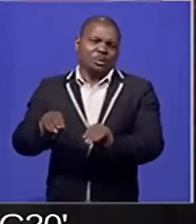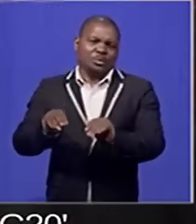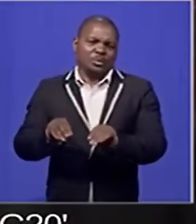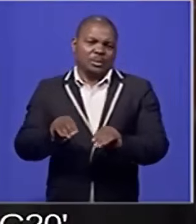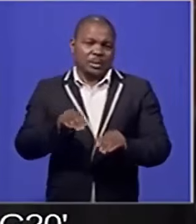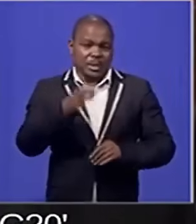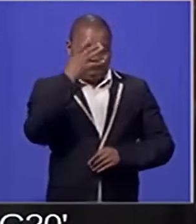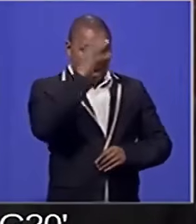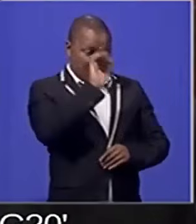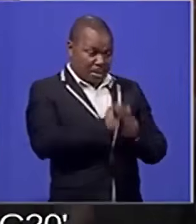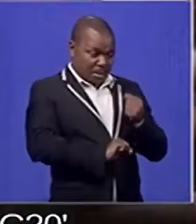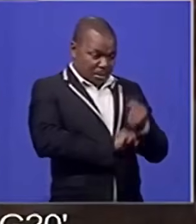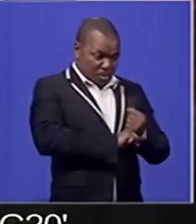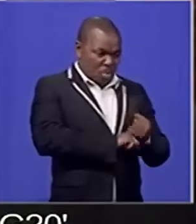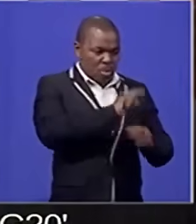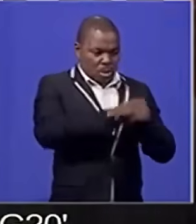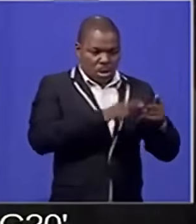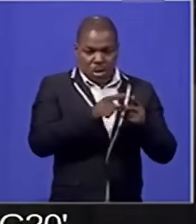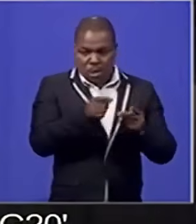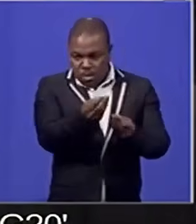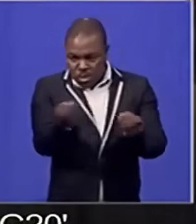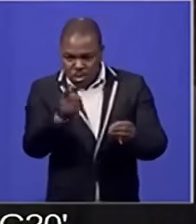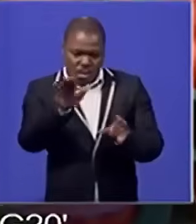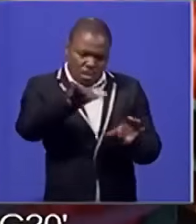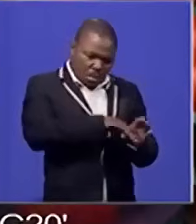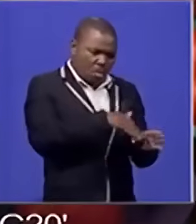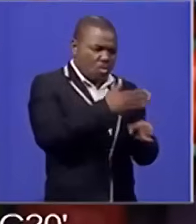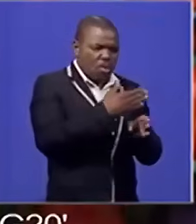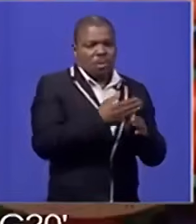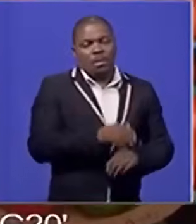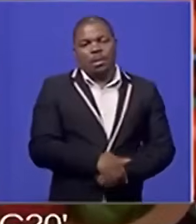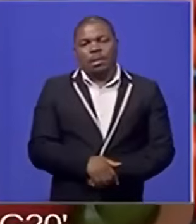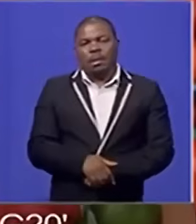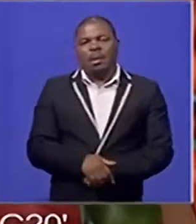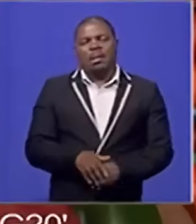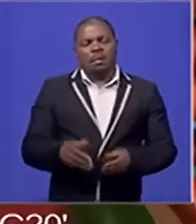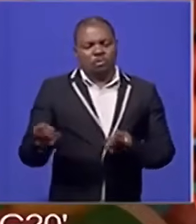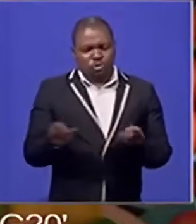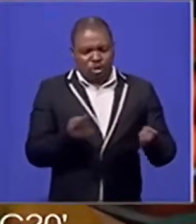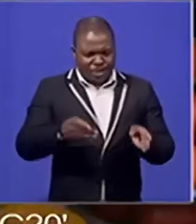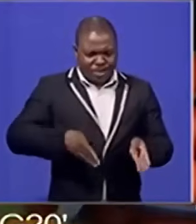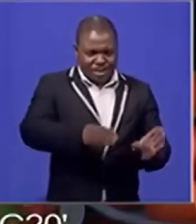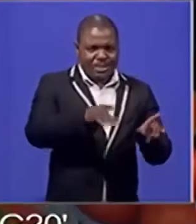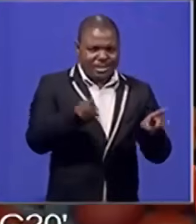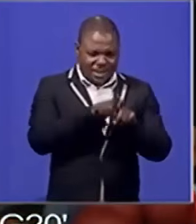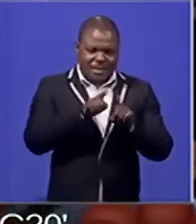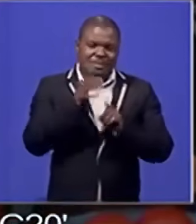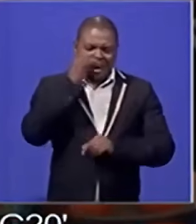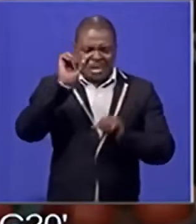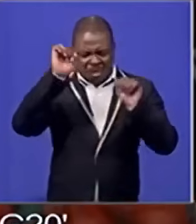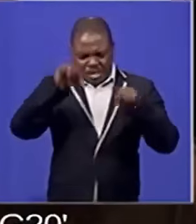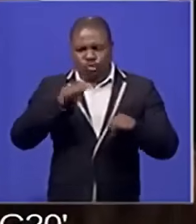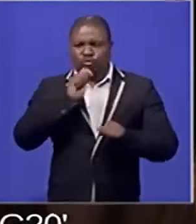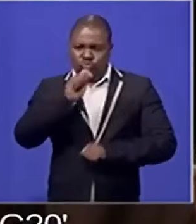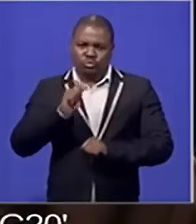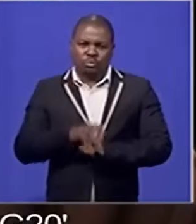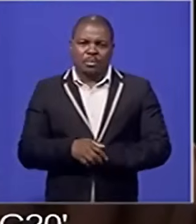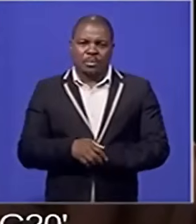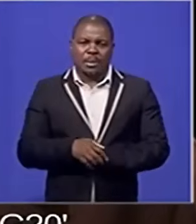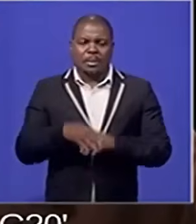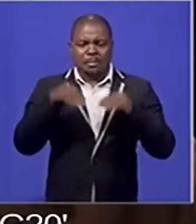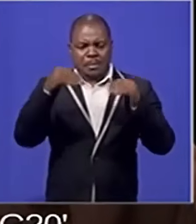theka ka mašeleng re kgone go ba hira mo ditseleng batho mo ditseleng. Barekiši mebileng ba re ke la ka leo. business e tla boela